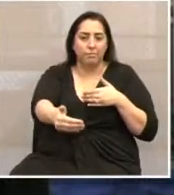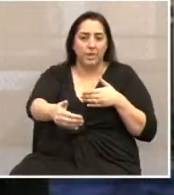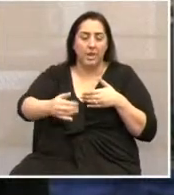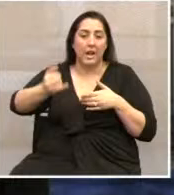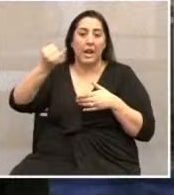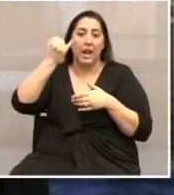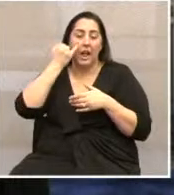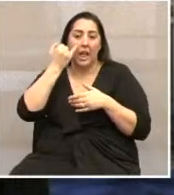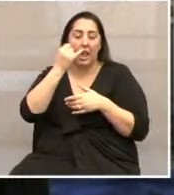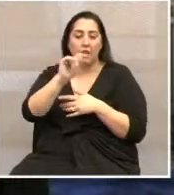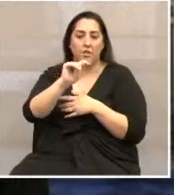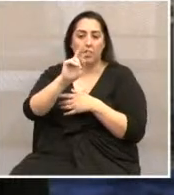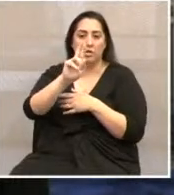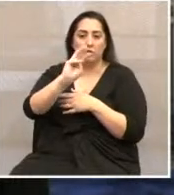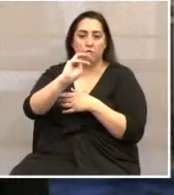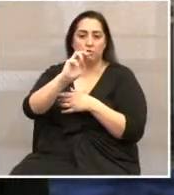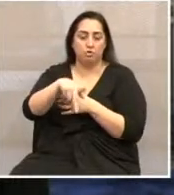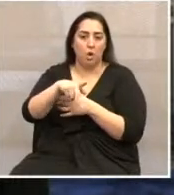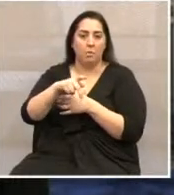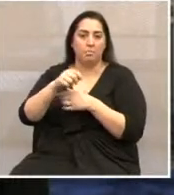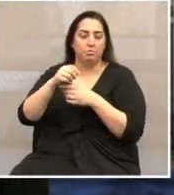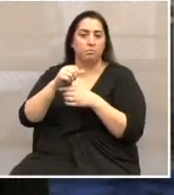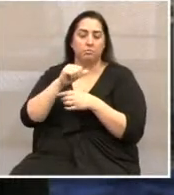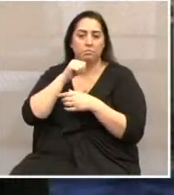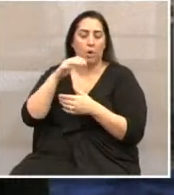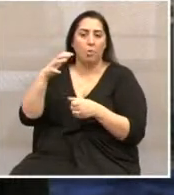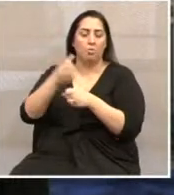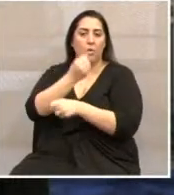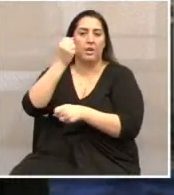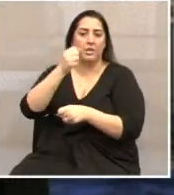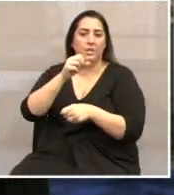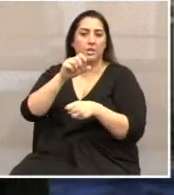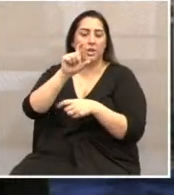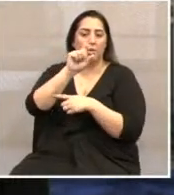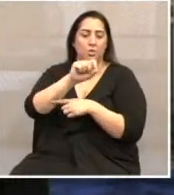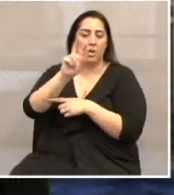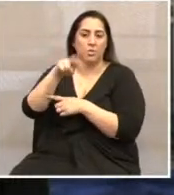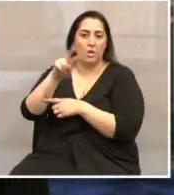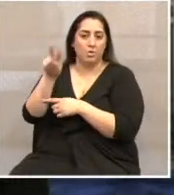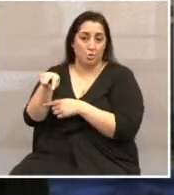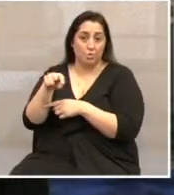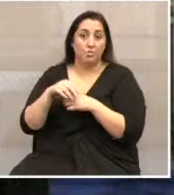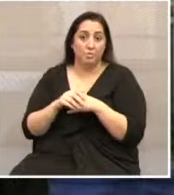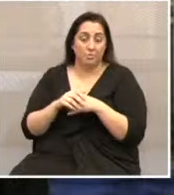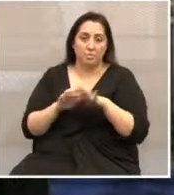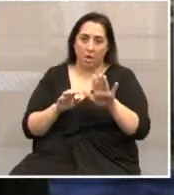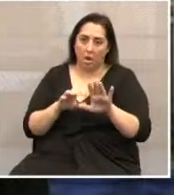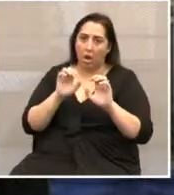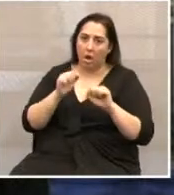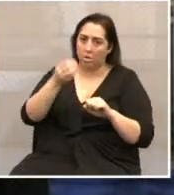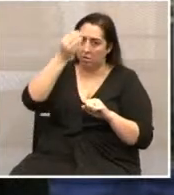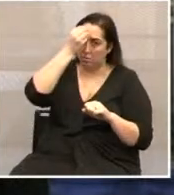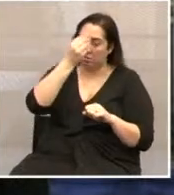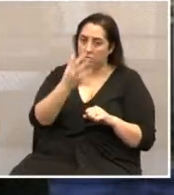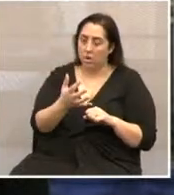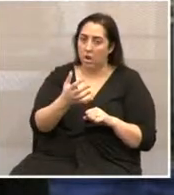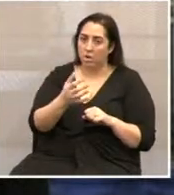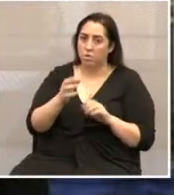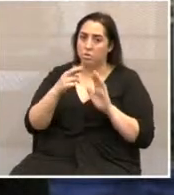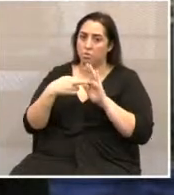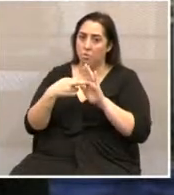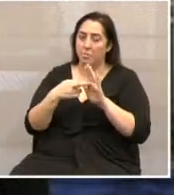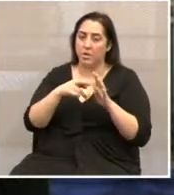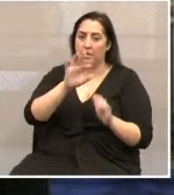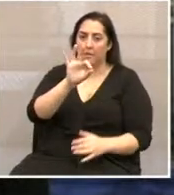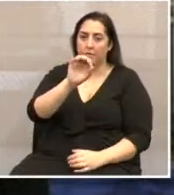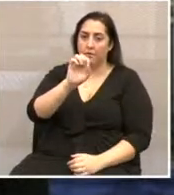Donald Trump or Republicans lose their elections in 2022. I can tell you, Representative Fernandez, that I don't have